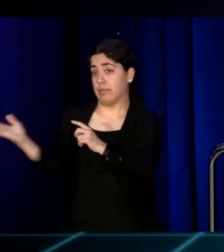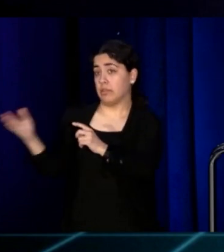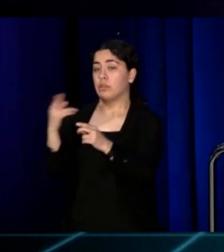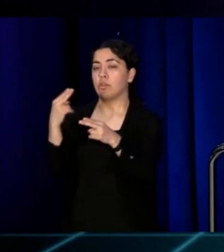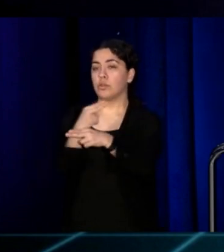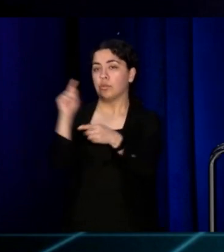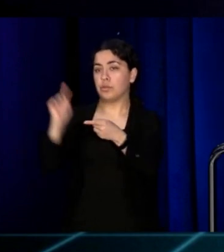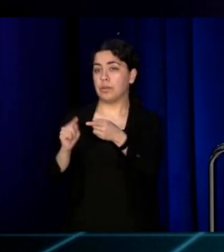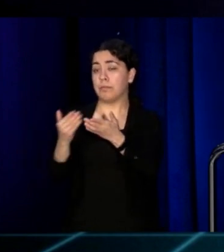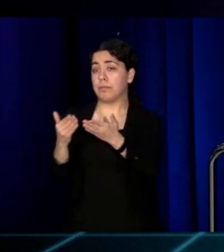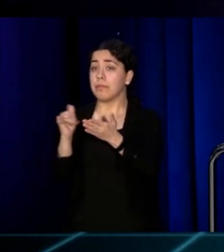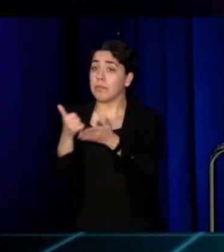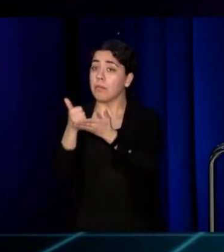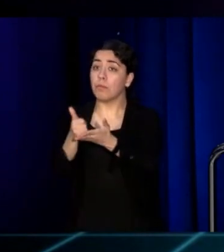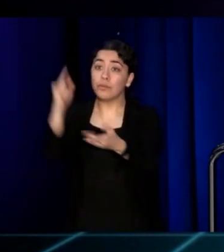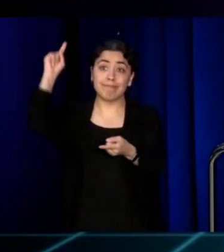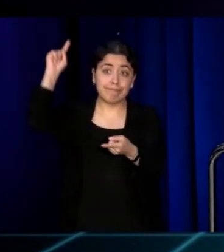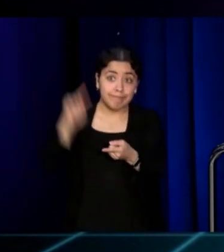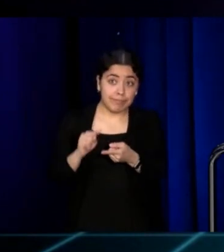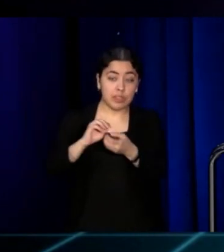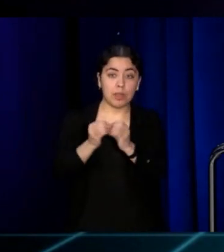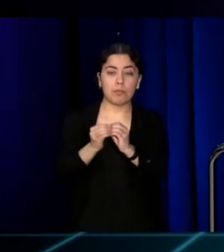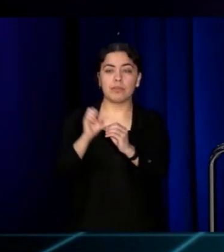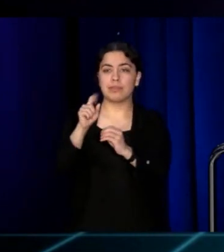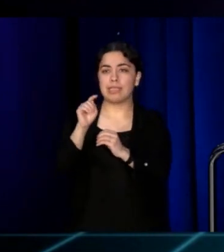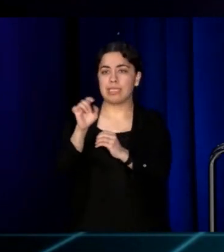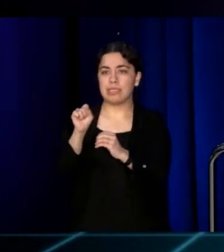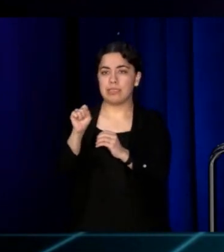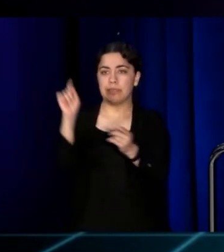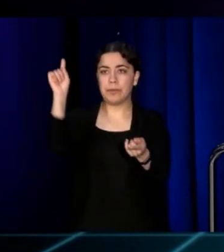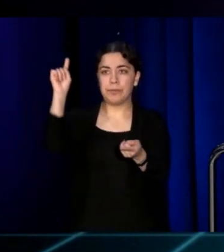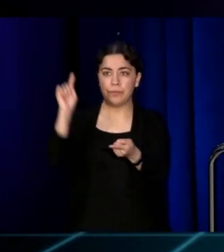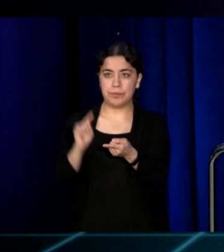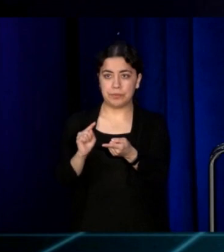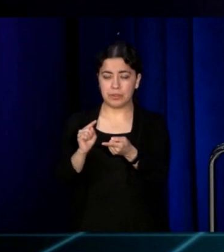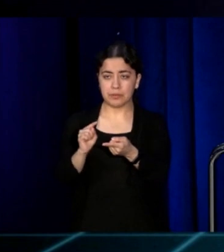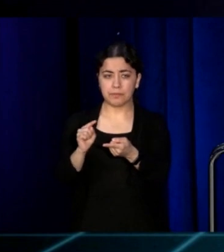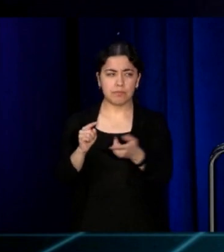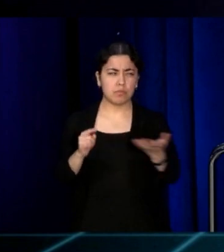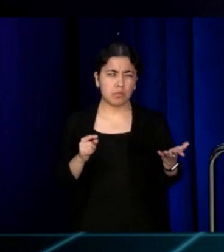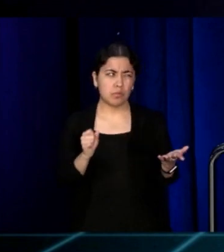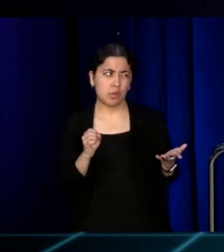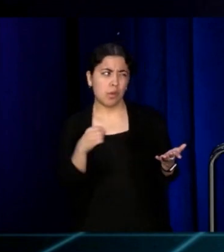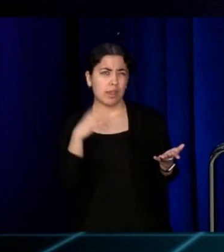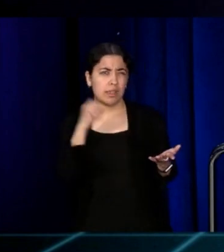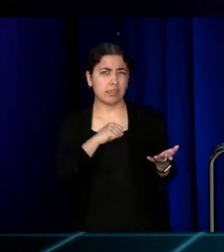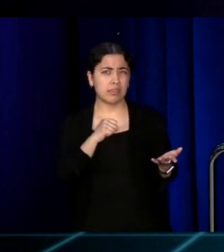useReducer might help you literally reduce the number of states. Okay, so I guess,